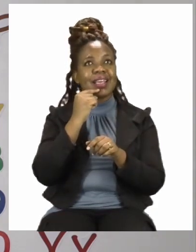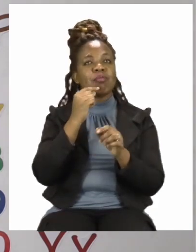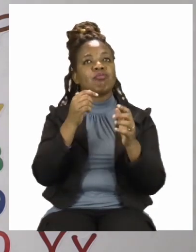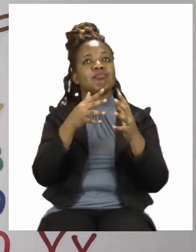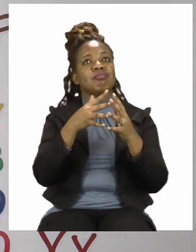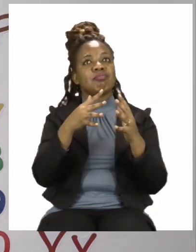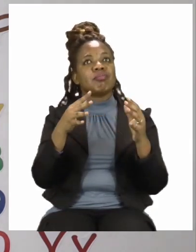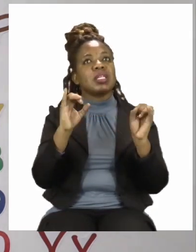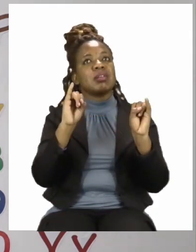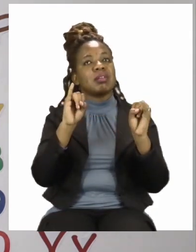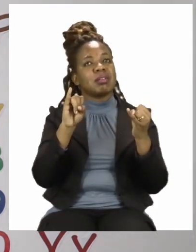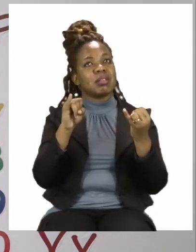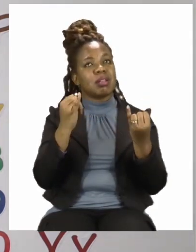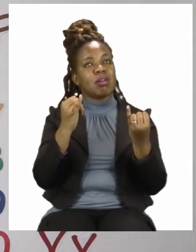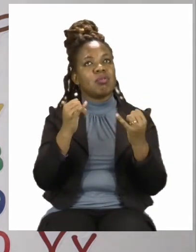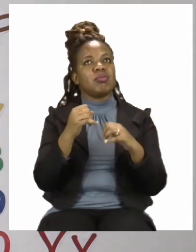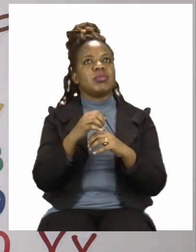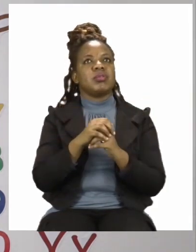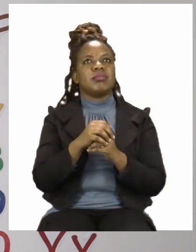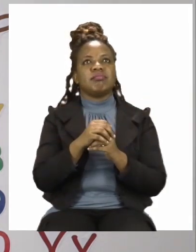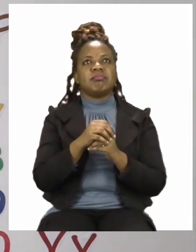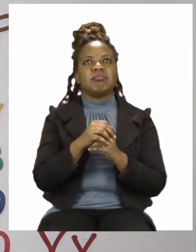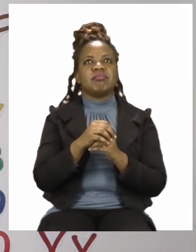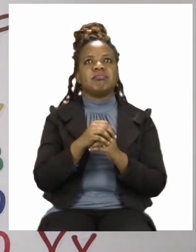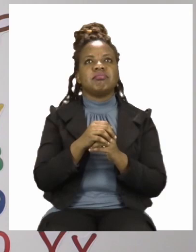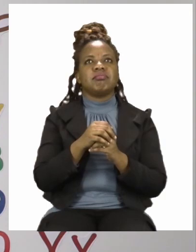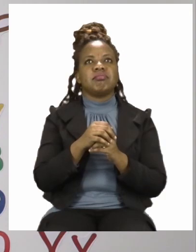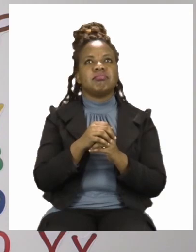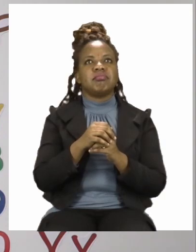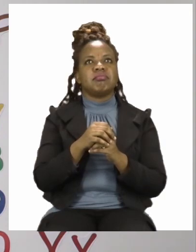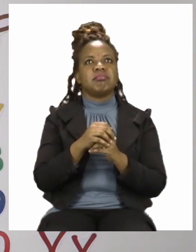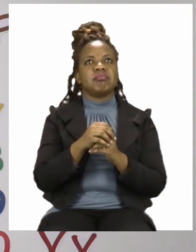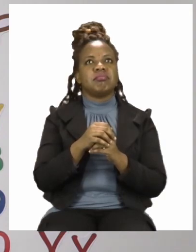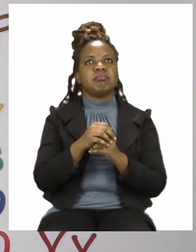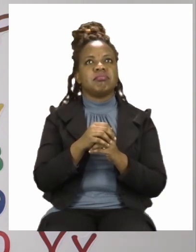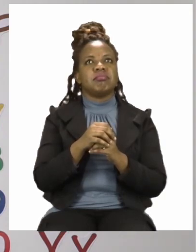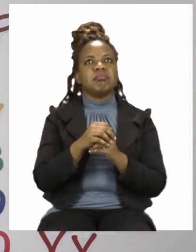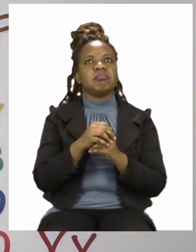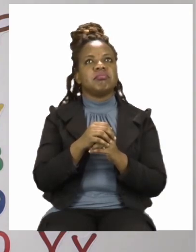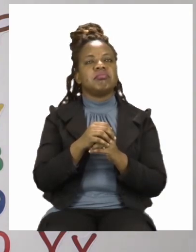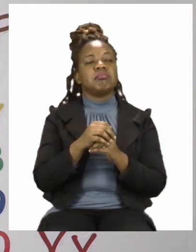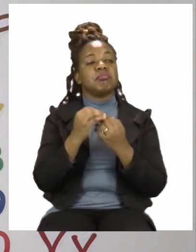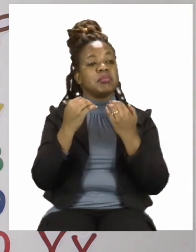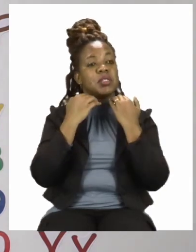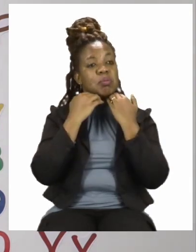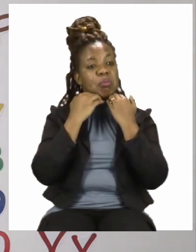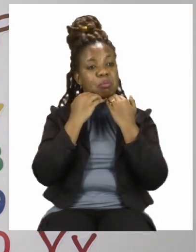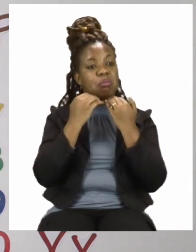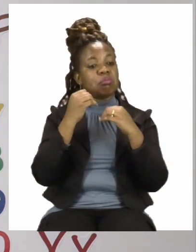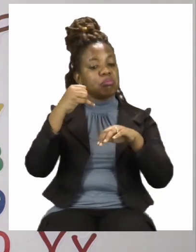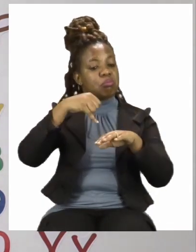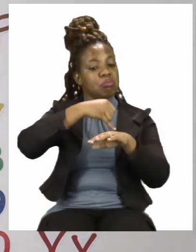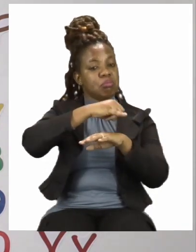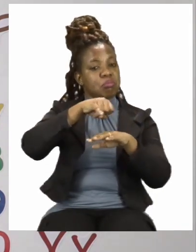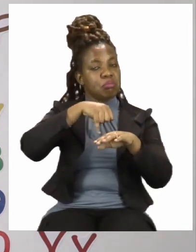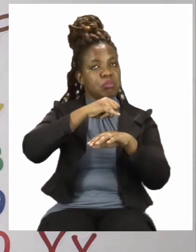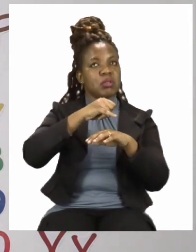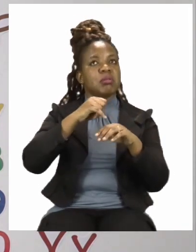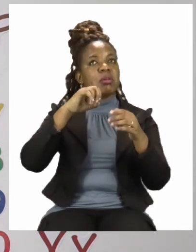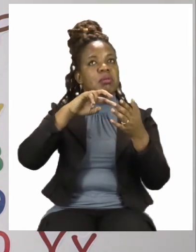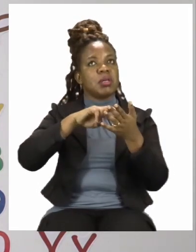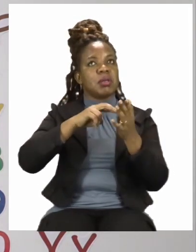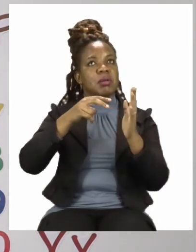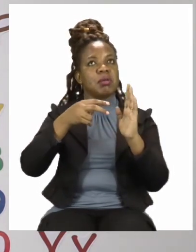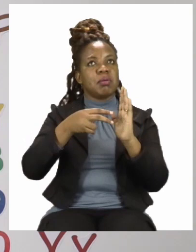W. Why? Because Windhoek is an important place. So, we're going